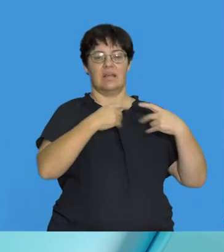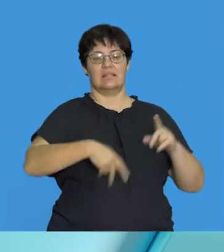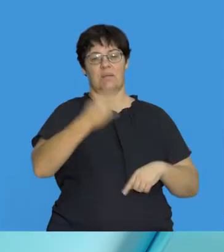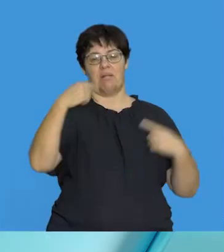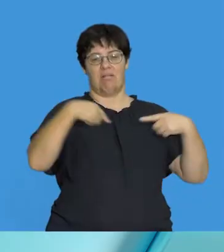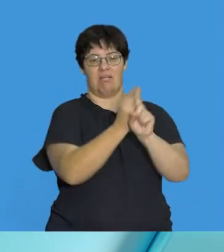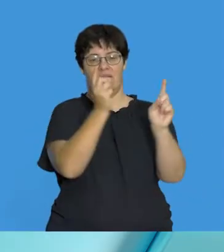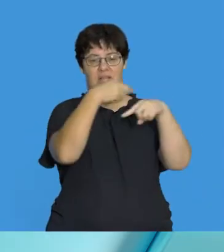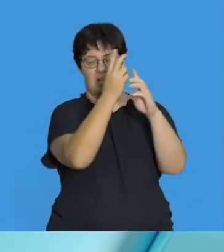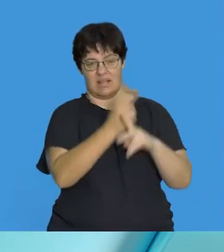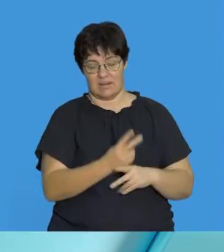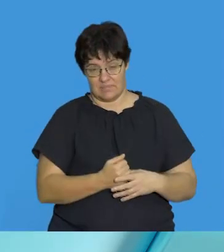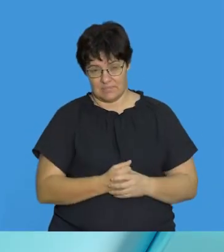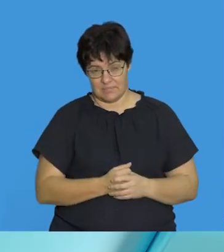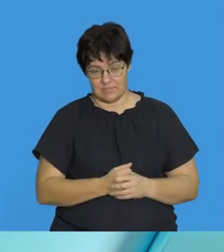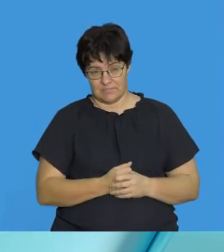to a double-stranded molecule.